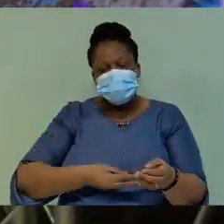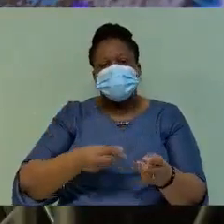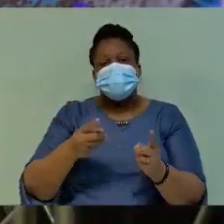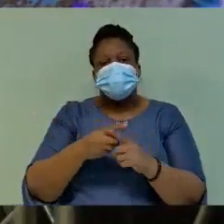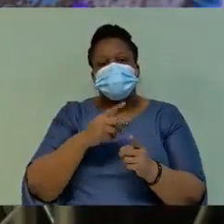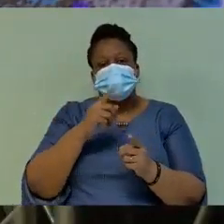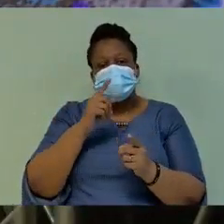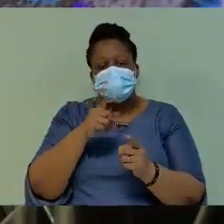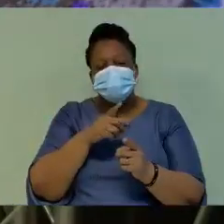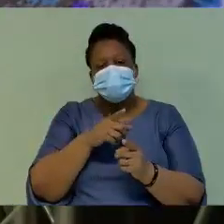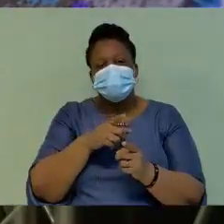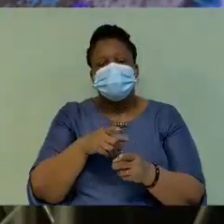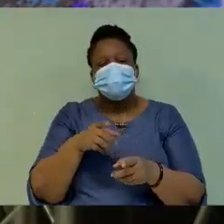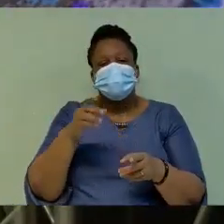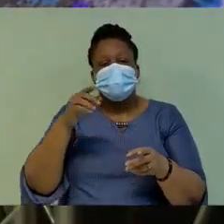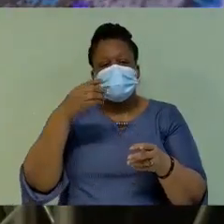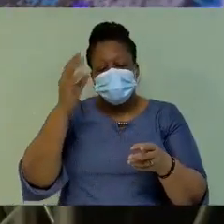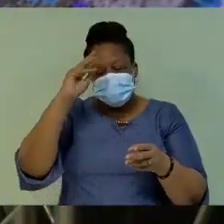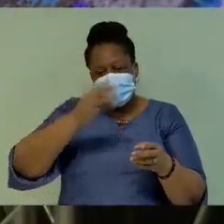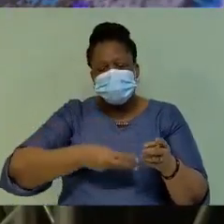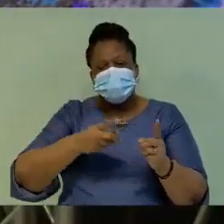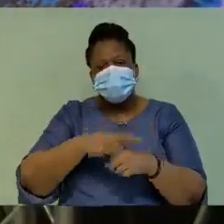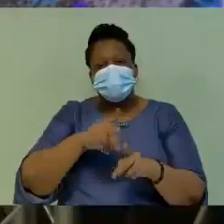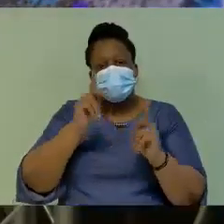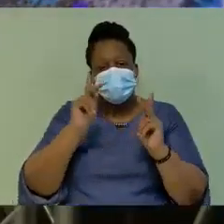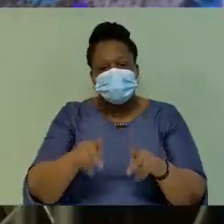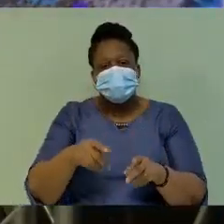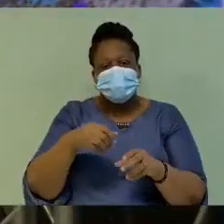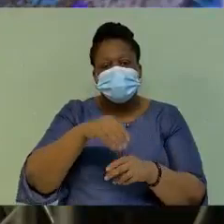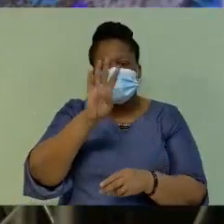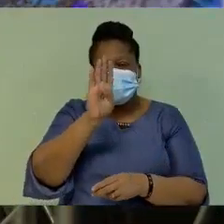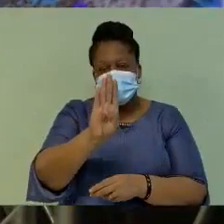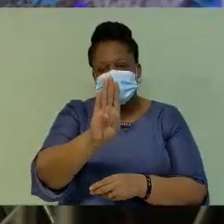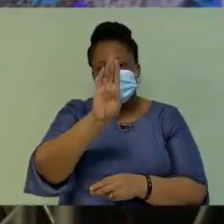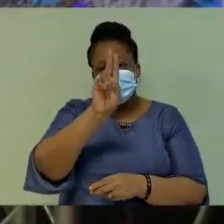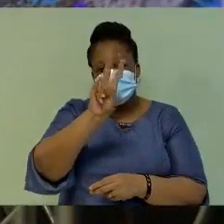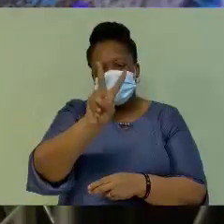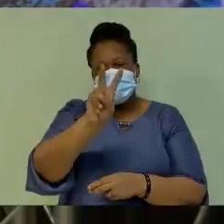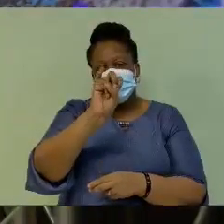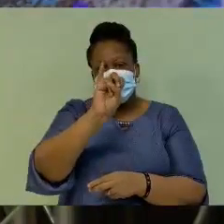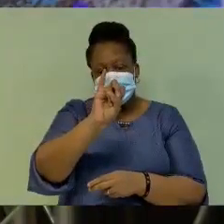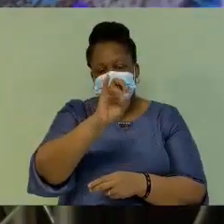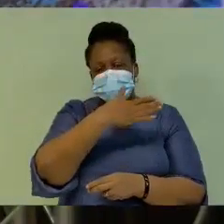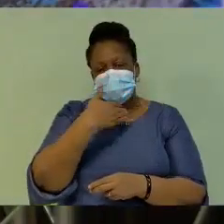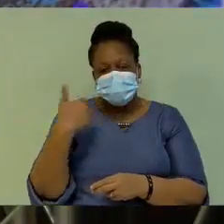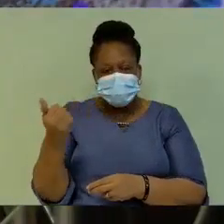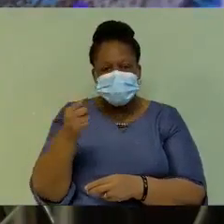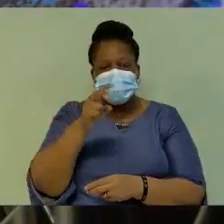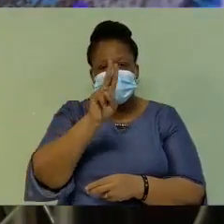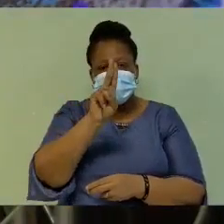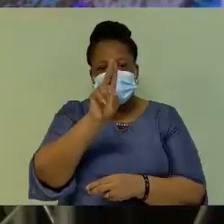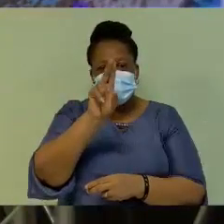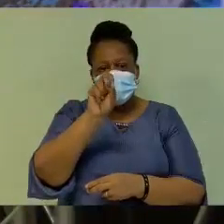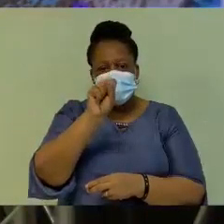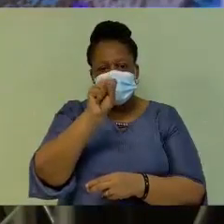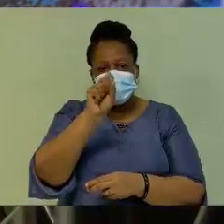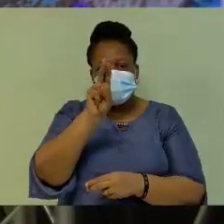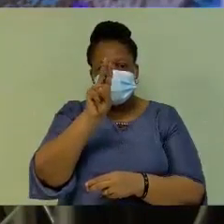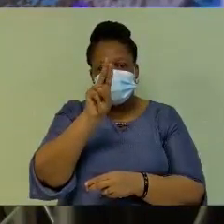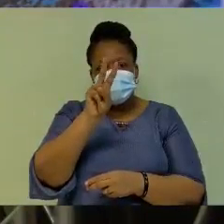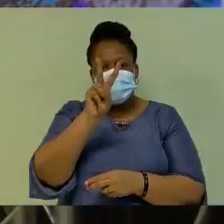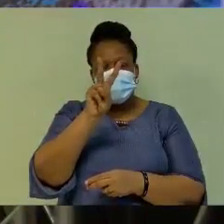the British Virgin Islands and the US Virgin Islands who are tuned in to this daily briefing